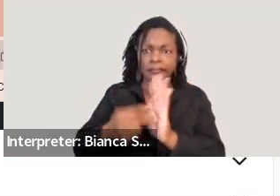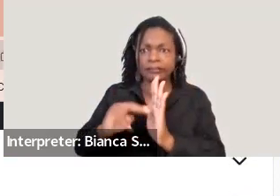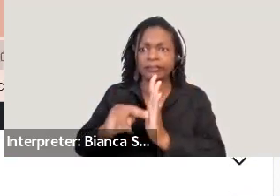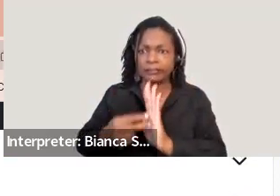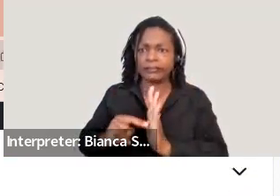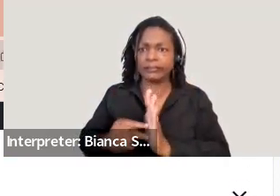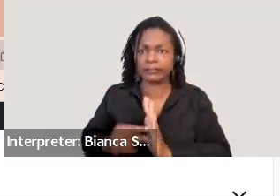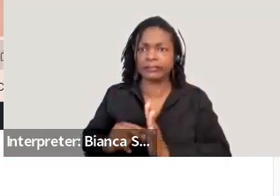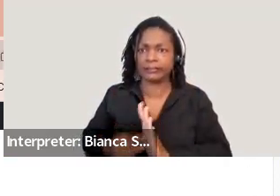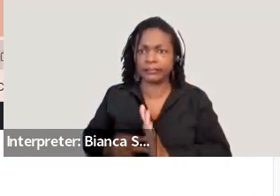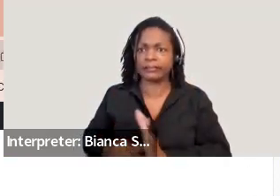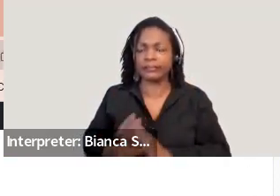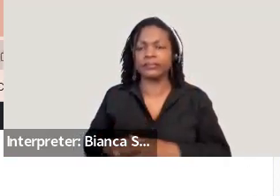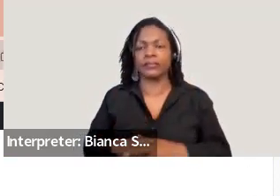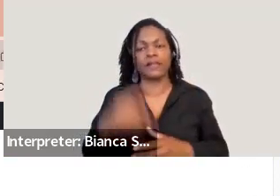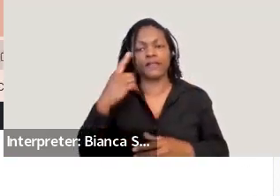some